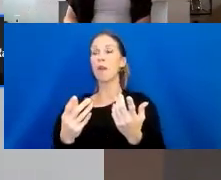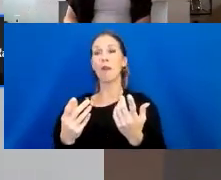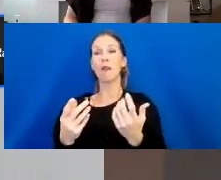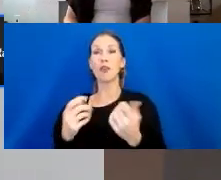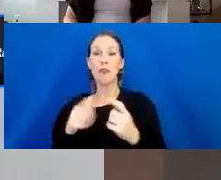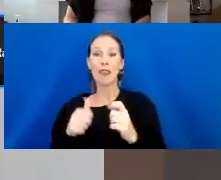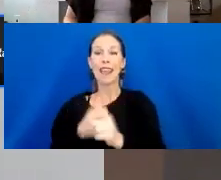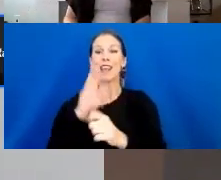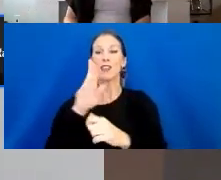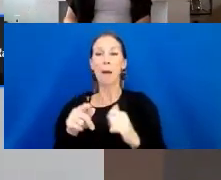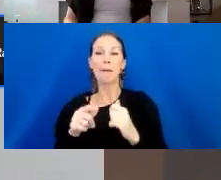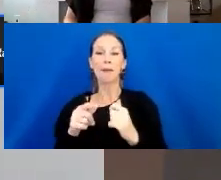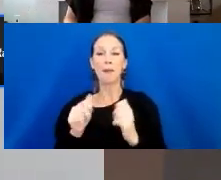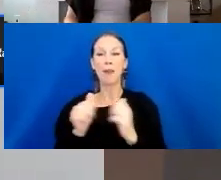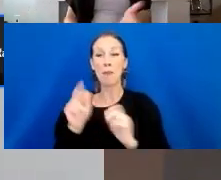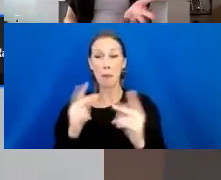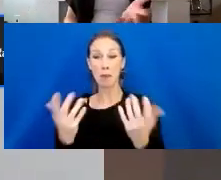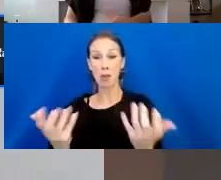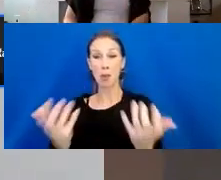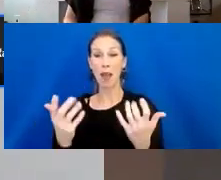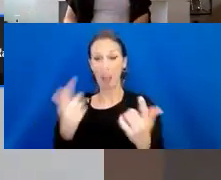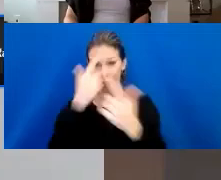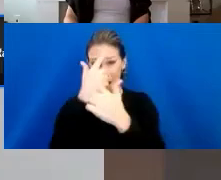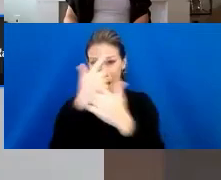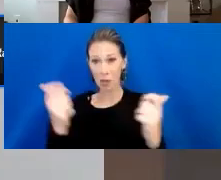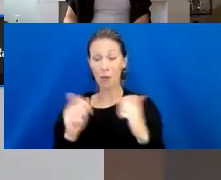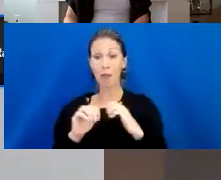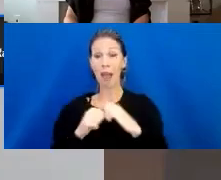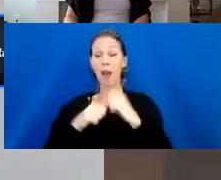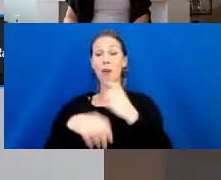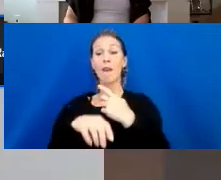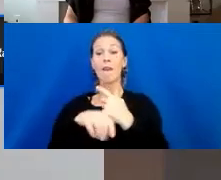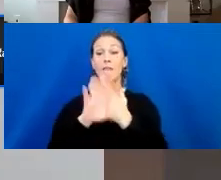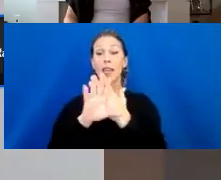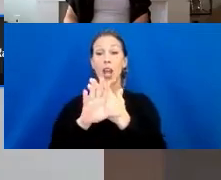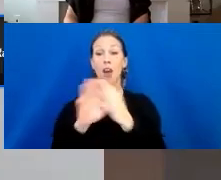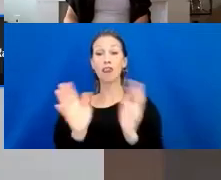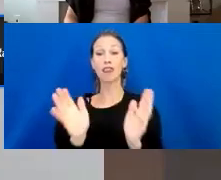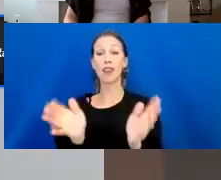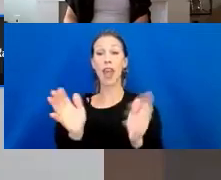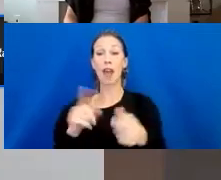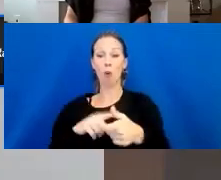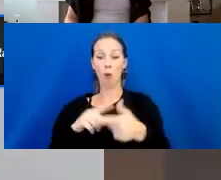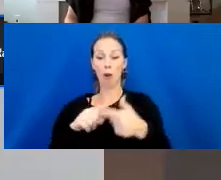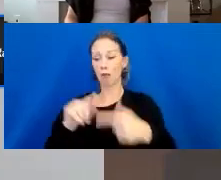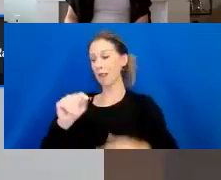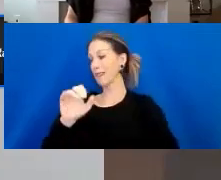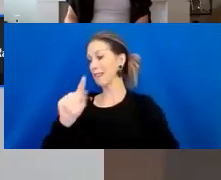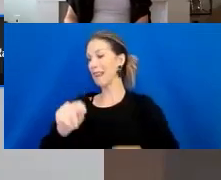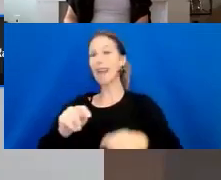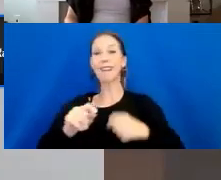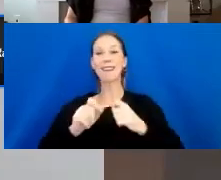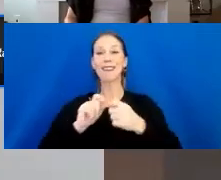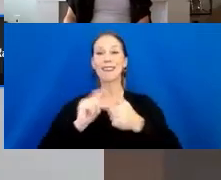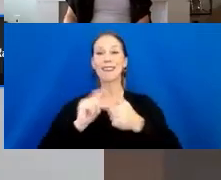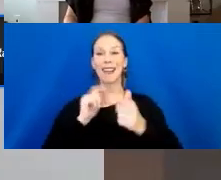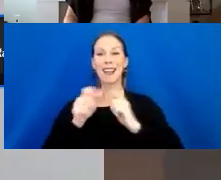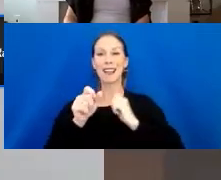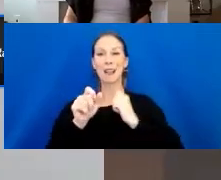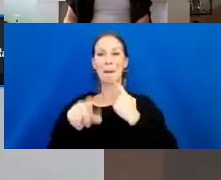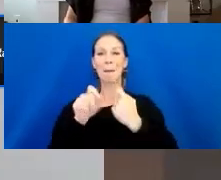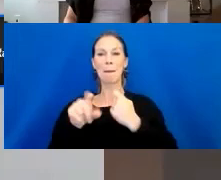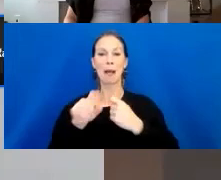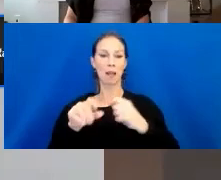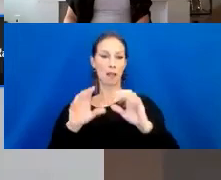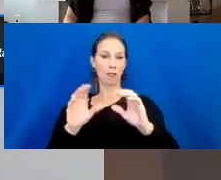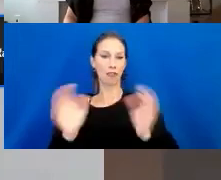people you want to catch up with by video chat or by text chat or both. But it's the whole meeting